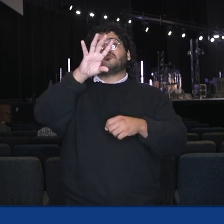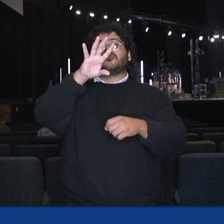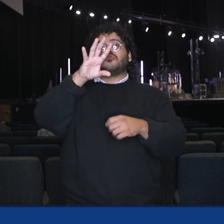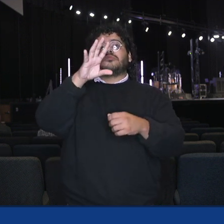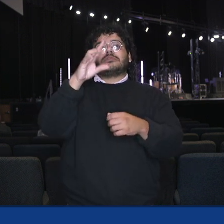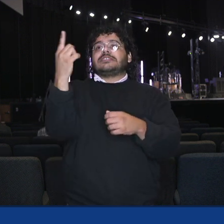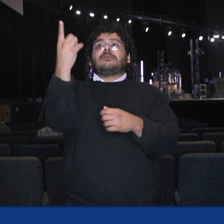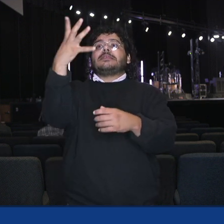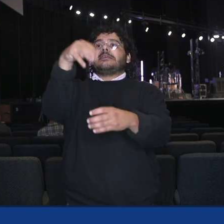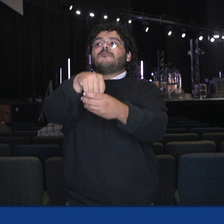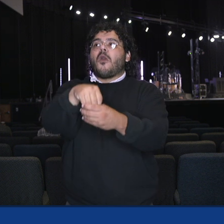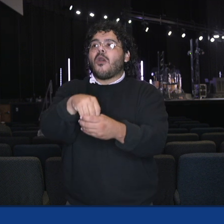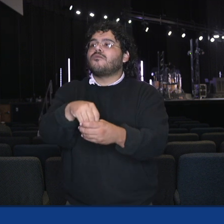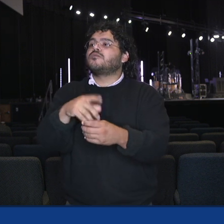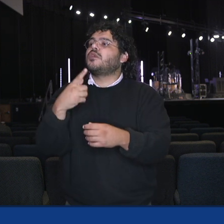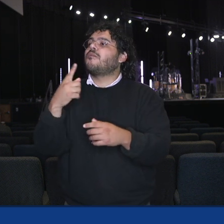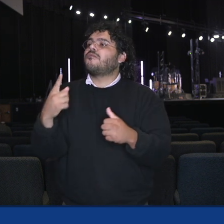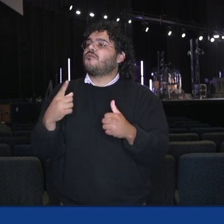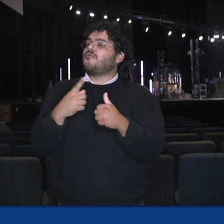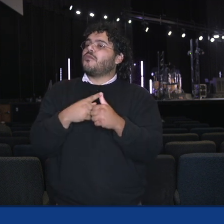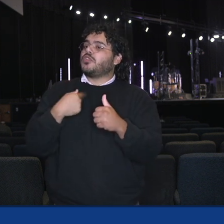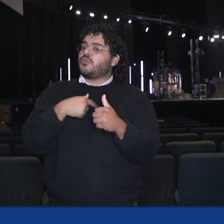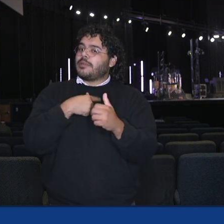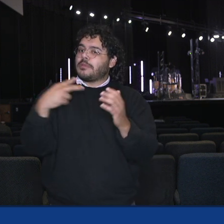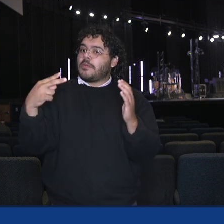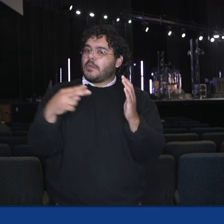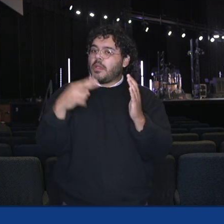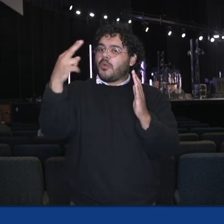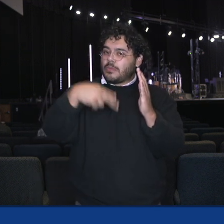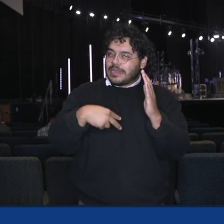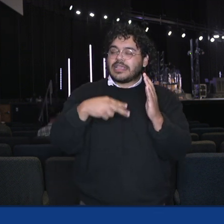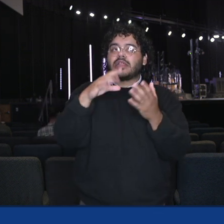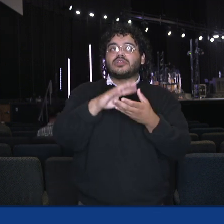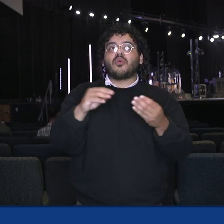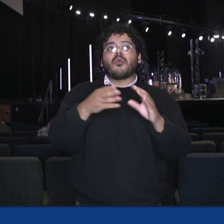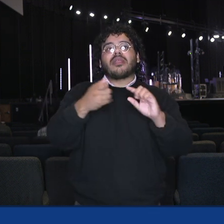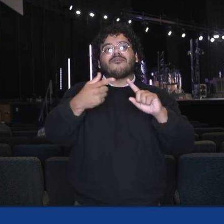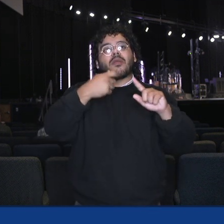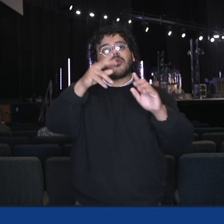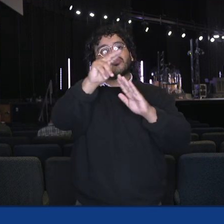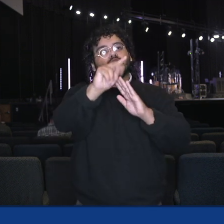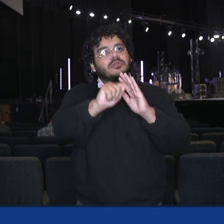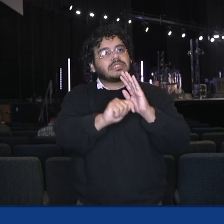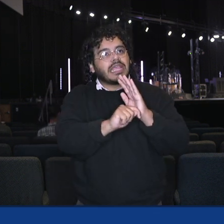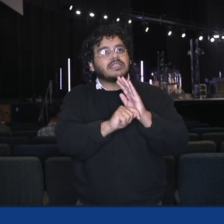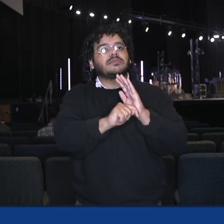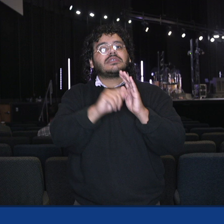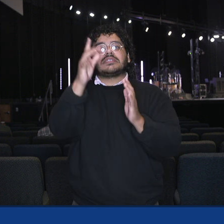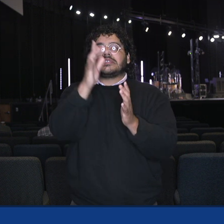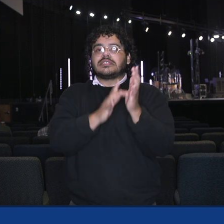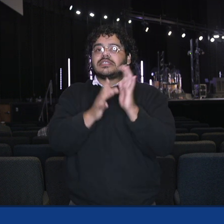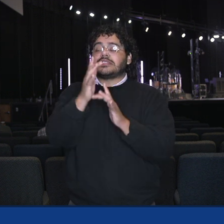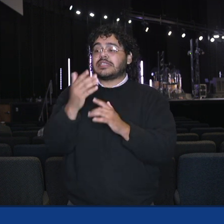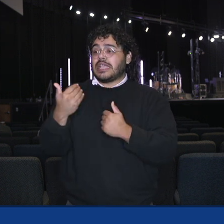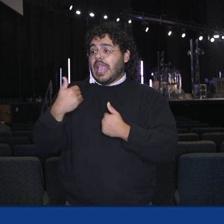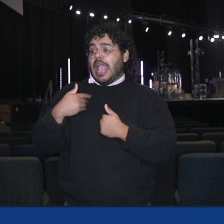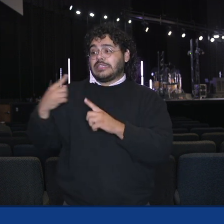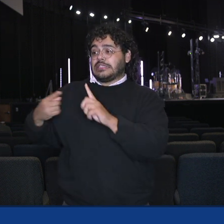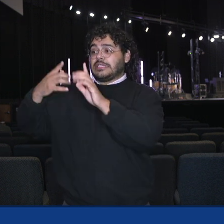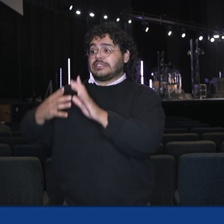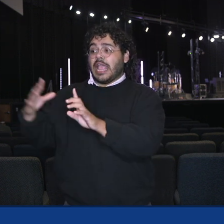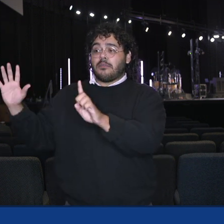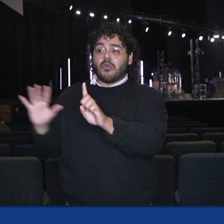We're going to go back to a story in the New Testament where Jesus is with his disciples and he's encountered someone who has a spiritual